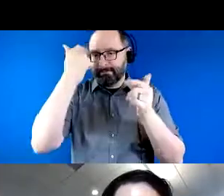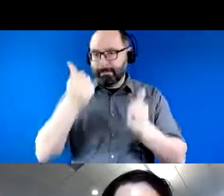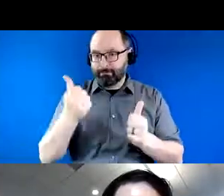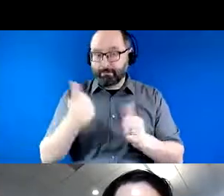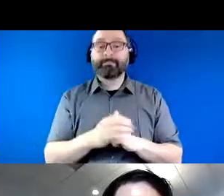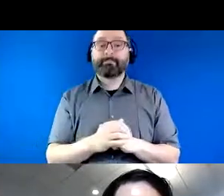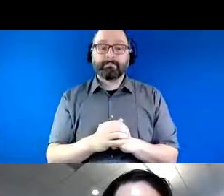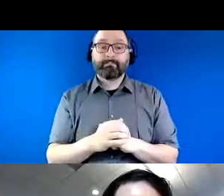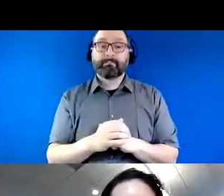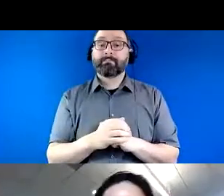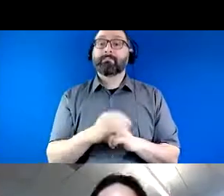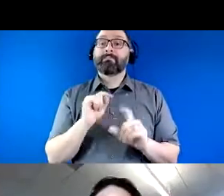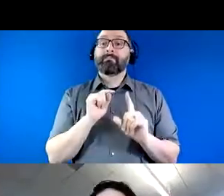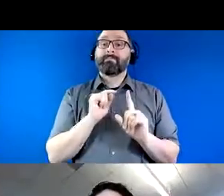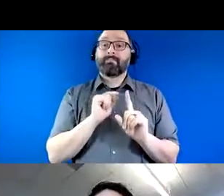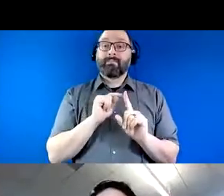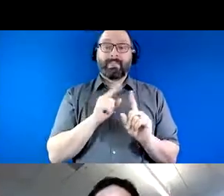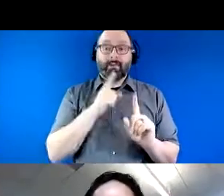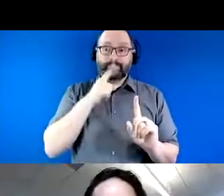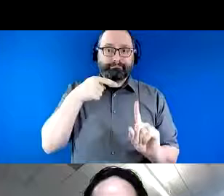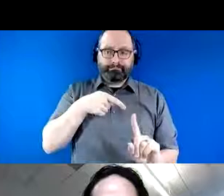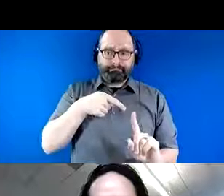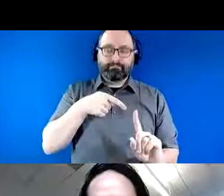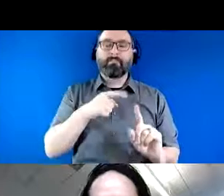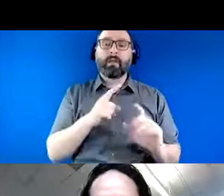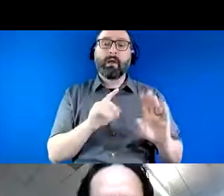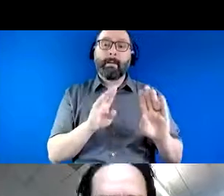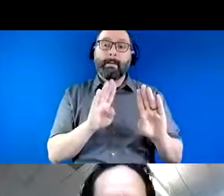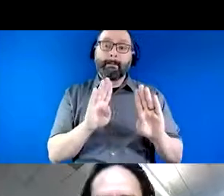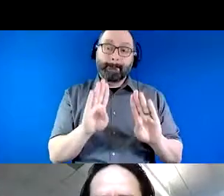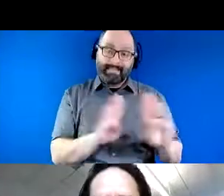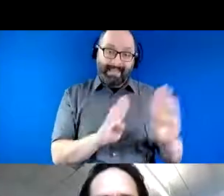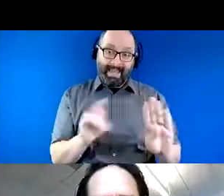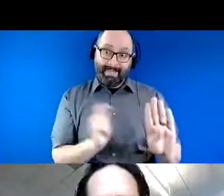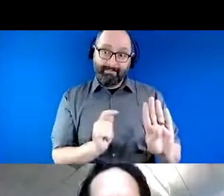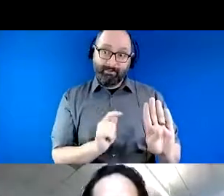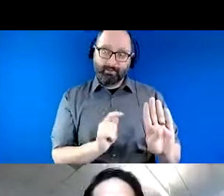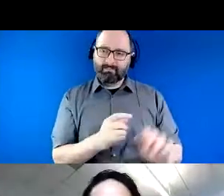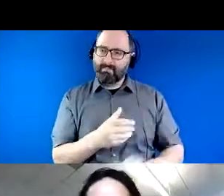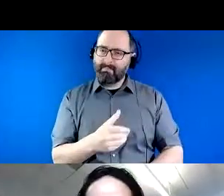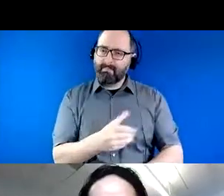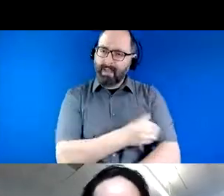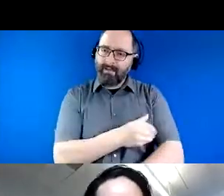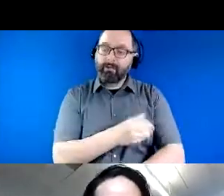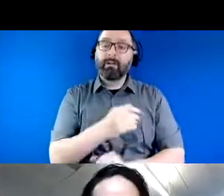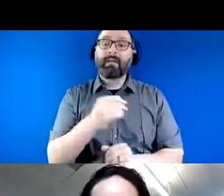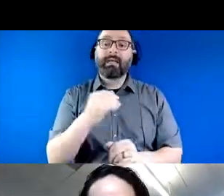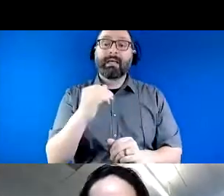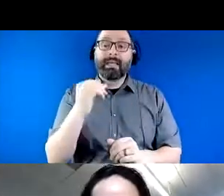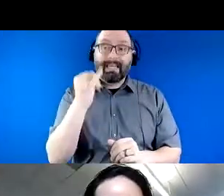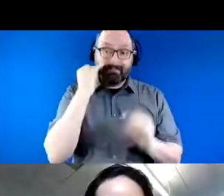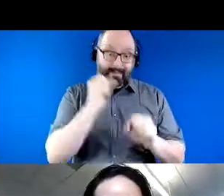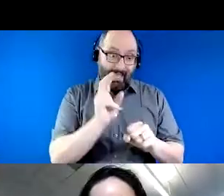the bottom line is that we believe that behaviors are powerful when we use them as a